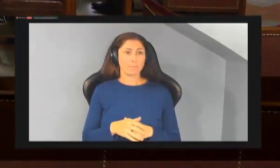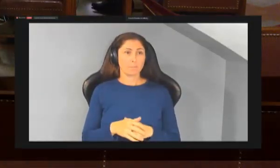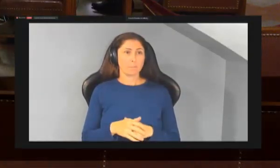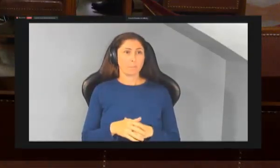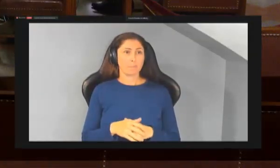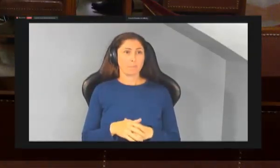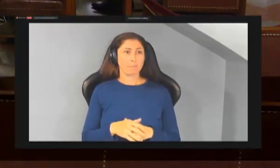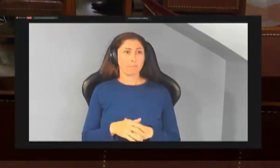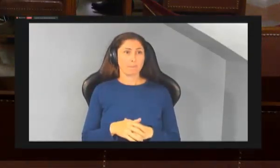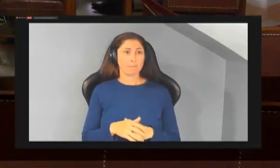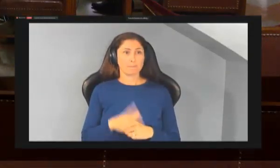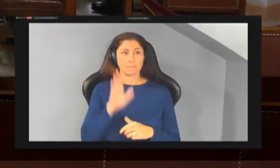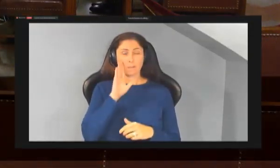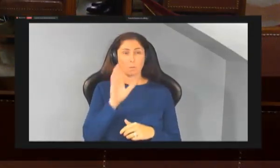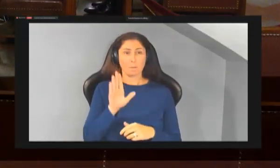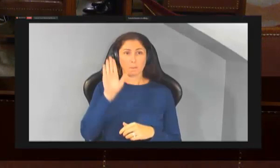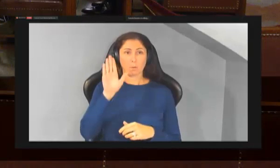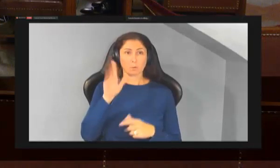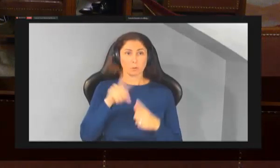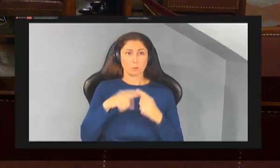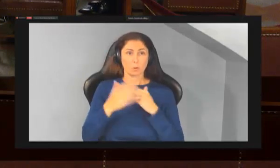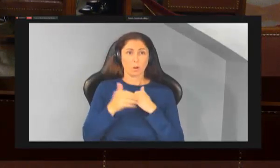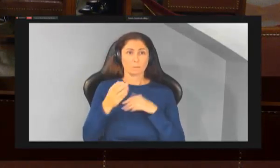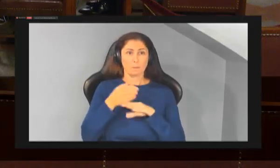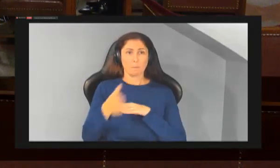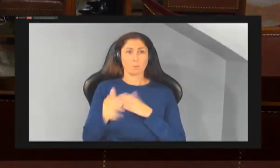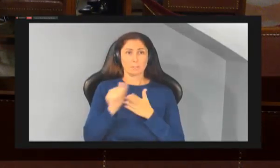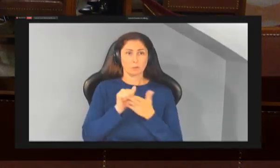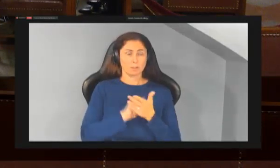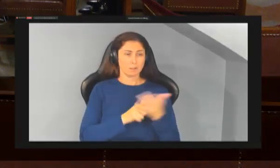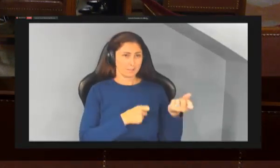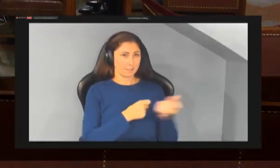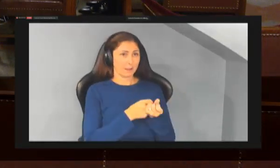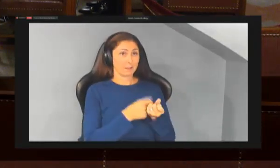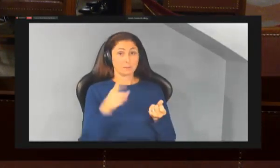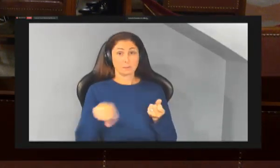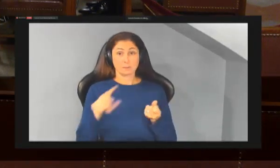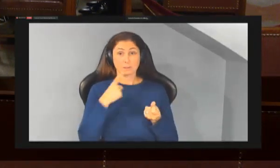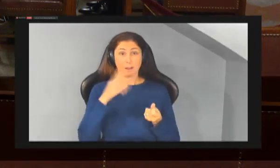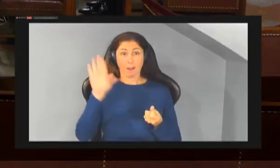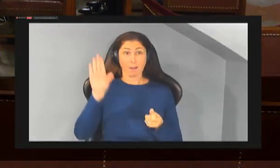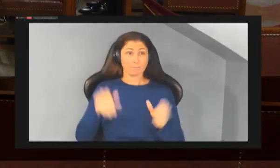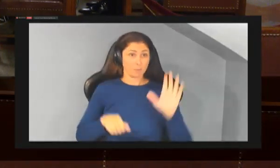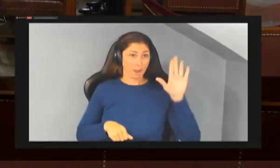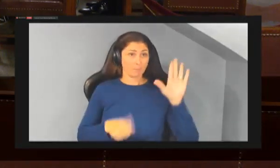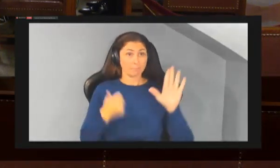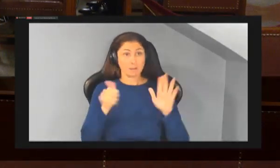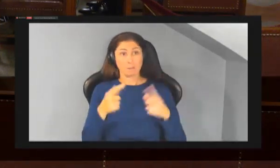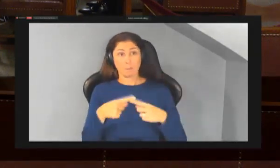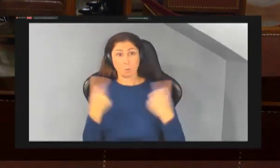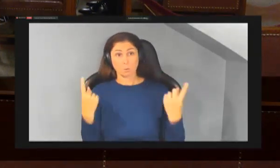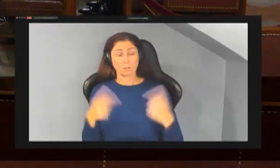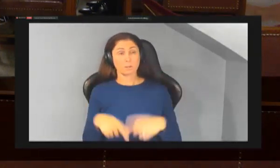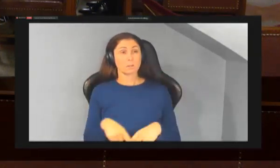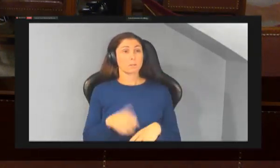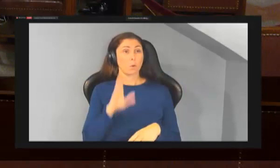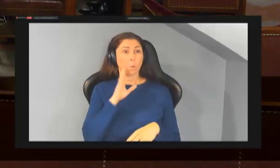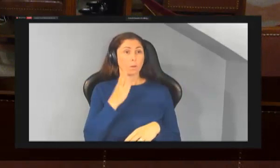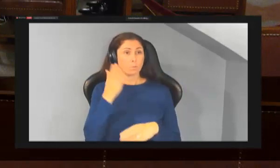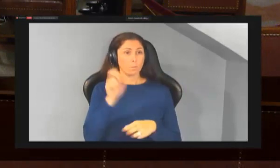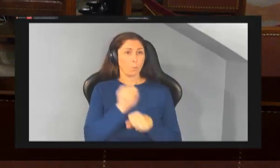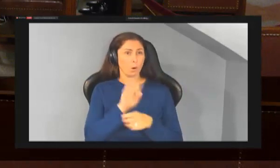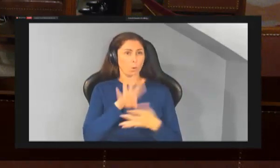So I'll make a motion to call for a post agenda. Second. All those in favor say aye. Aye. Any opposed? Work with the clerk for that as well.